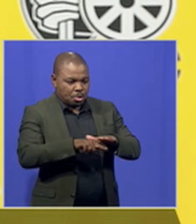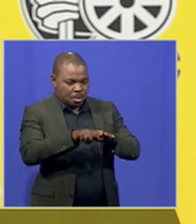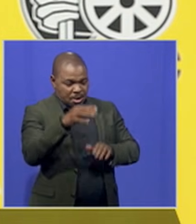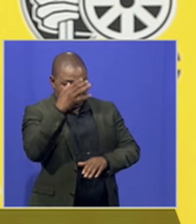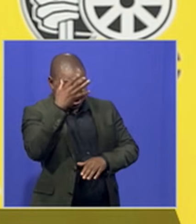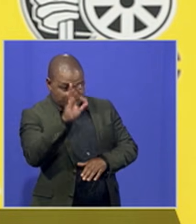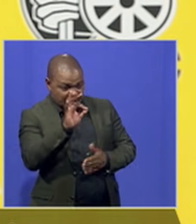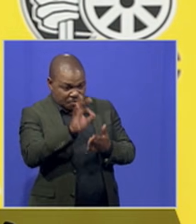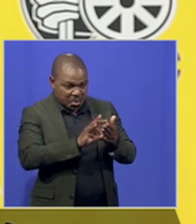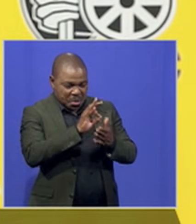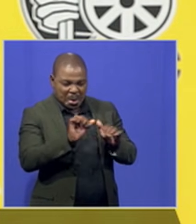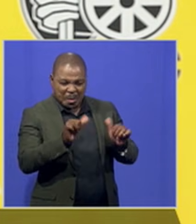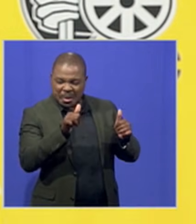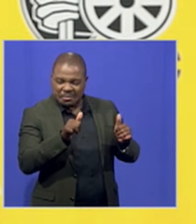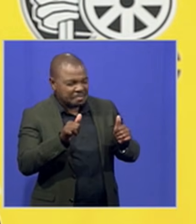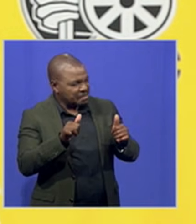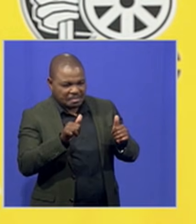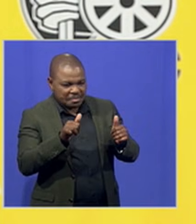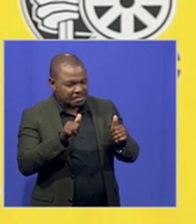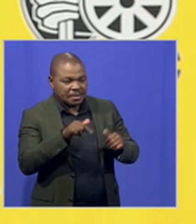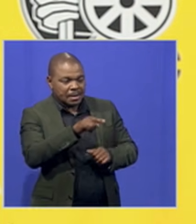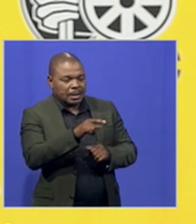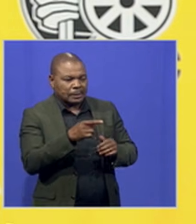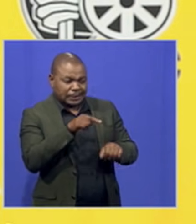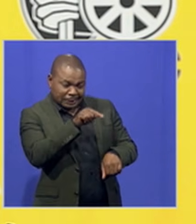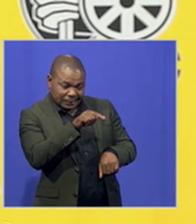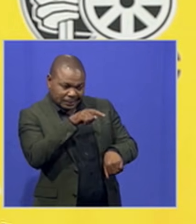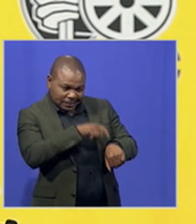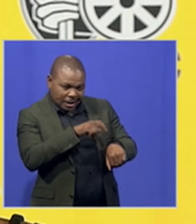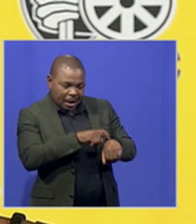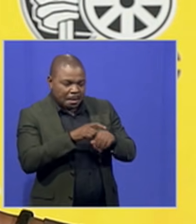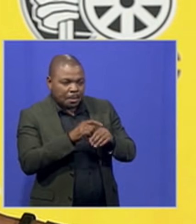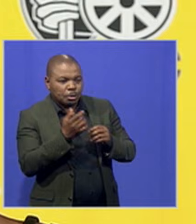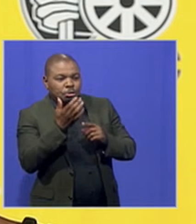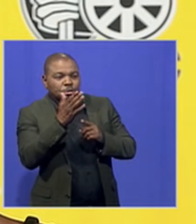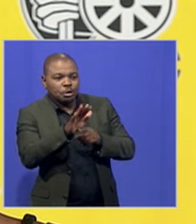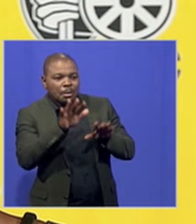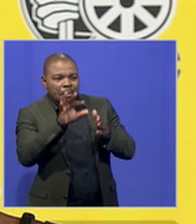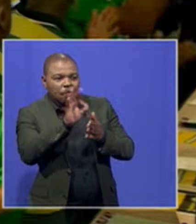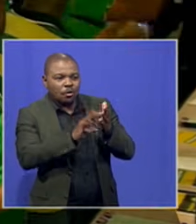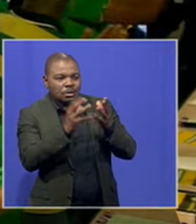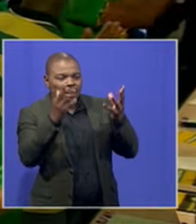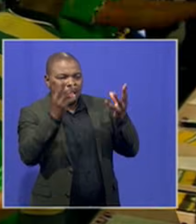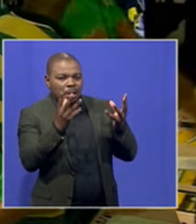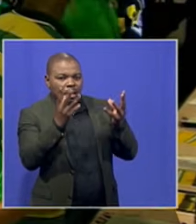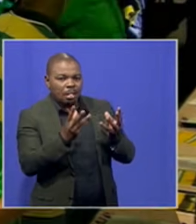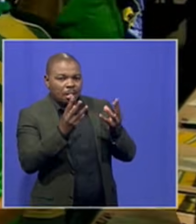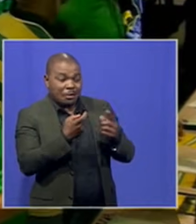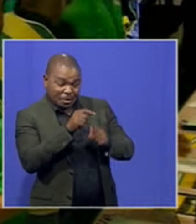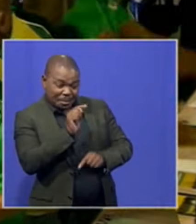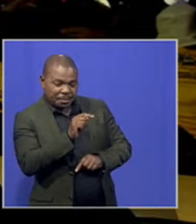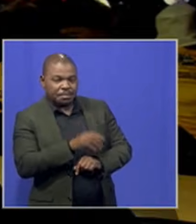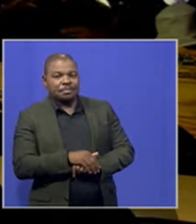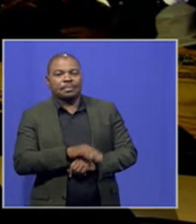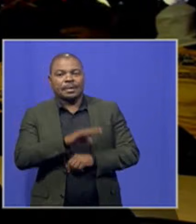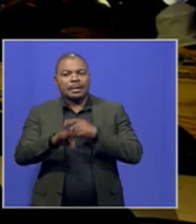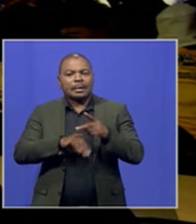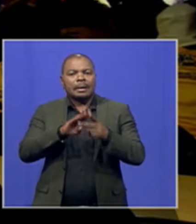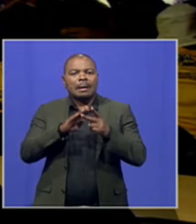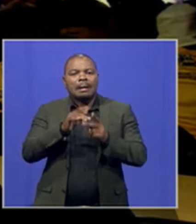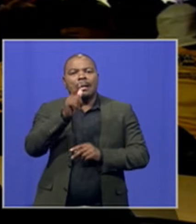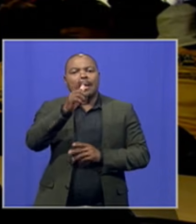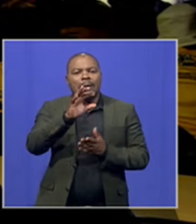sebetsa hantle ba lahla ba qala ho bontsha tahlehelo ya bakgethi ho tloa ka yona nako eo mme dikgetho tse hlahlamang